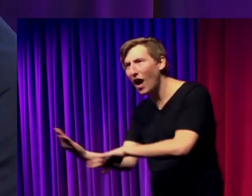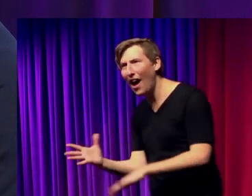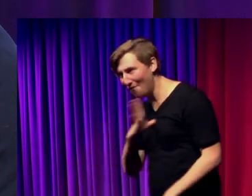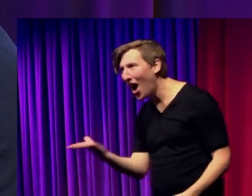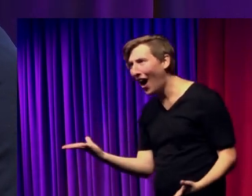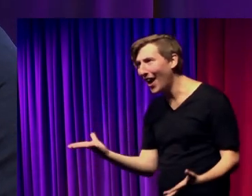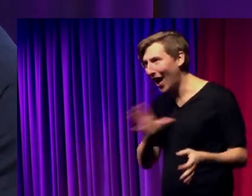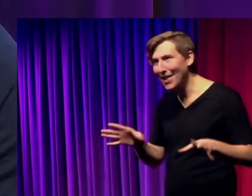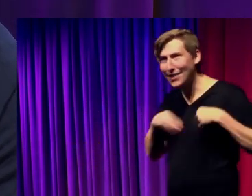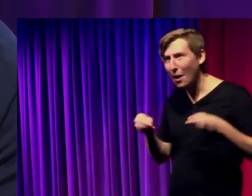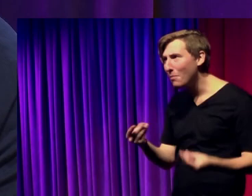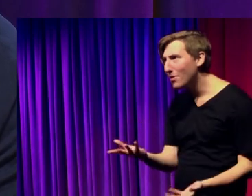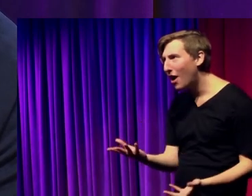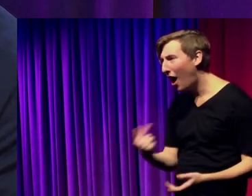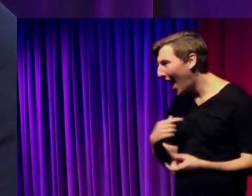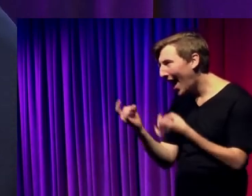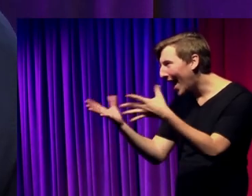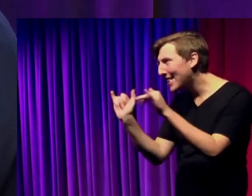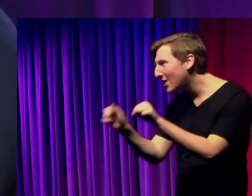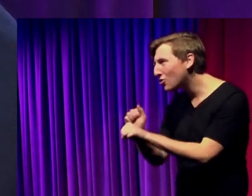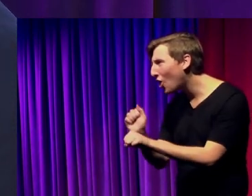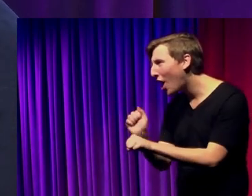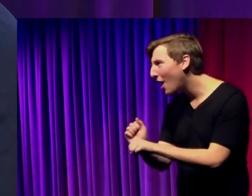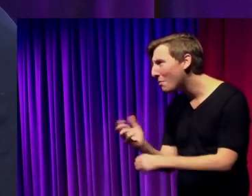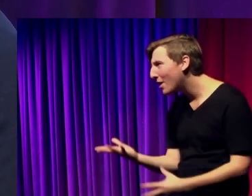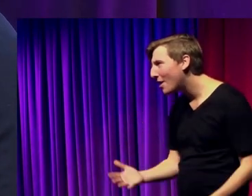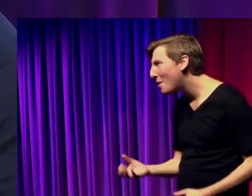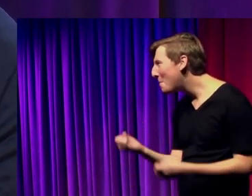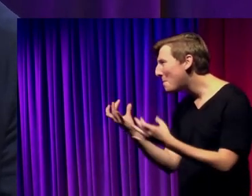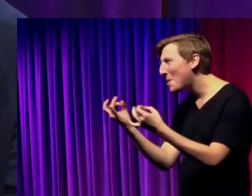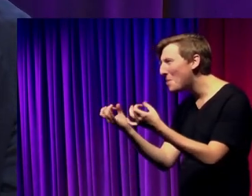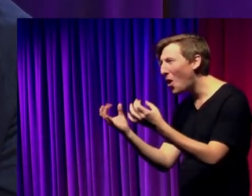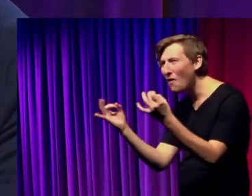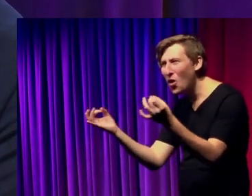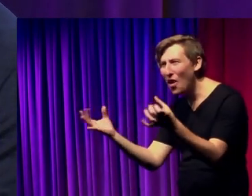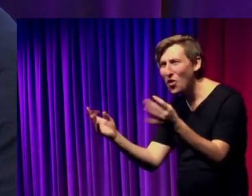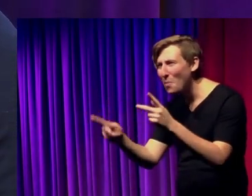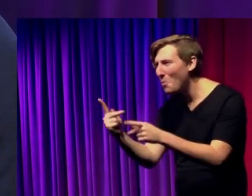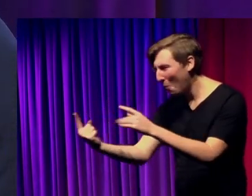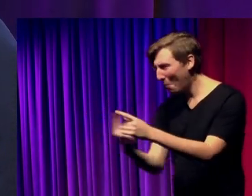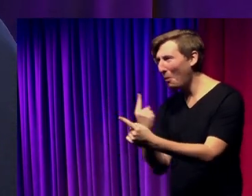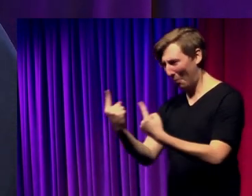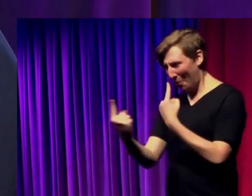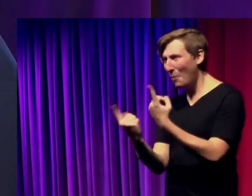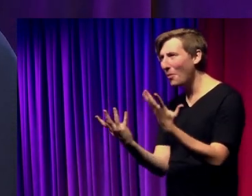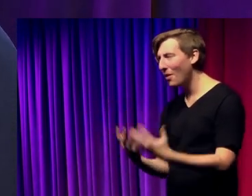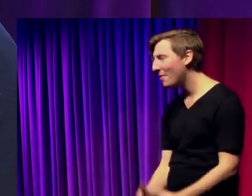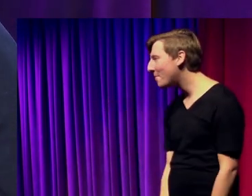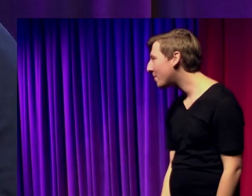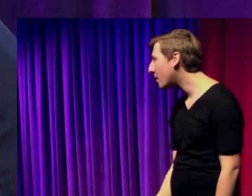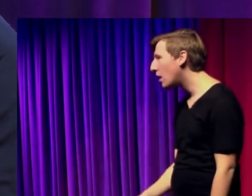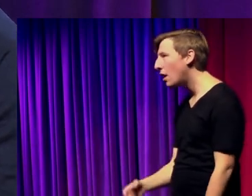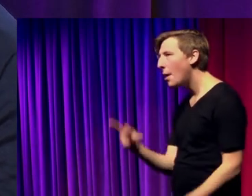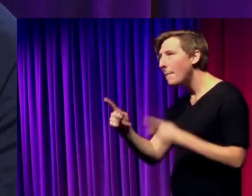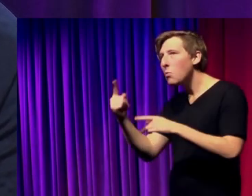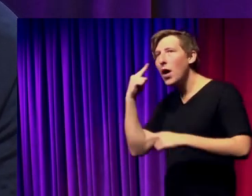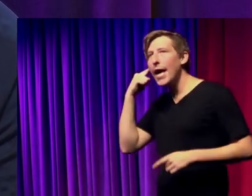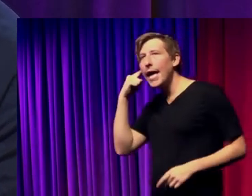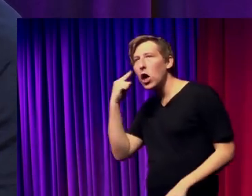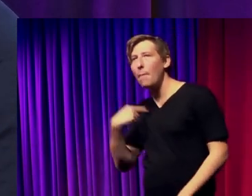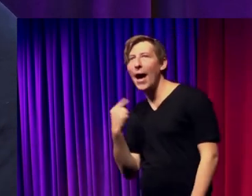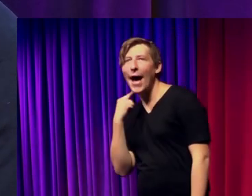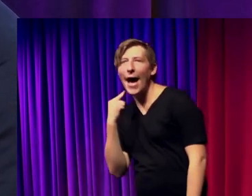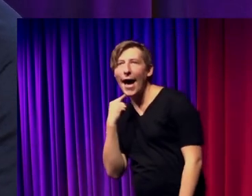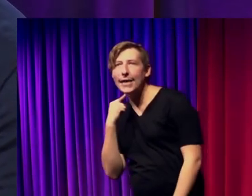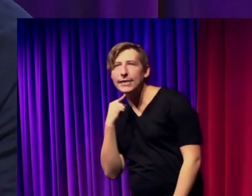And I remember, like, working there, like, because what happens usually, like, people would hear my accent, and then they would try to guess where I'm